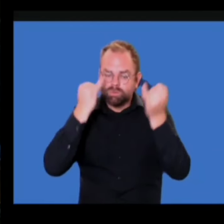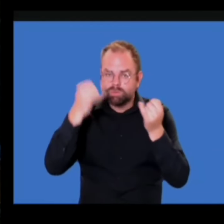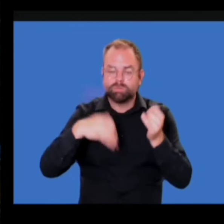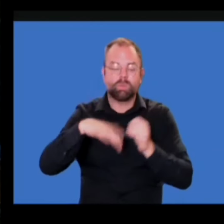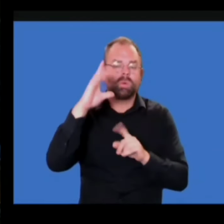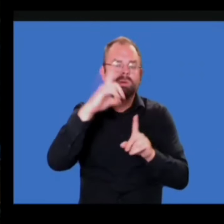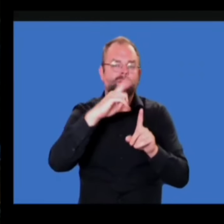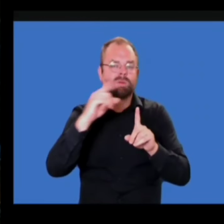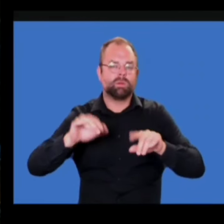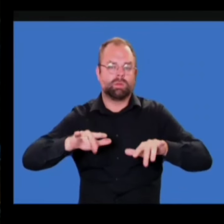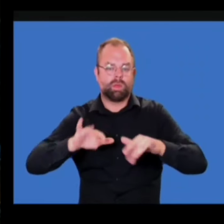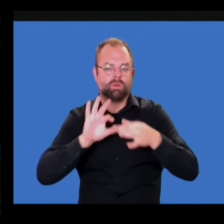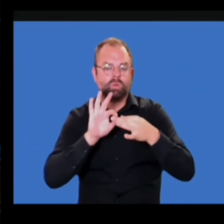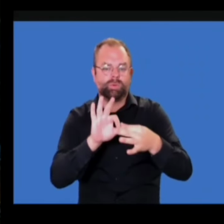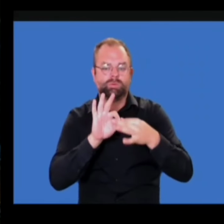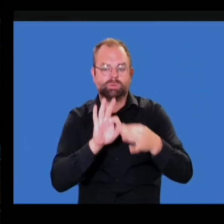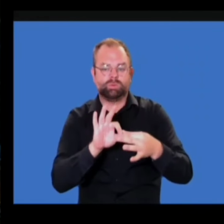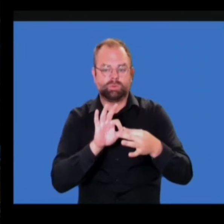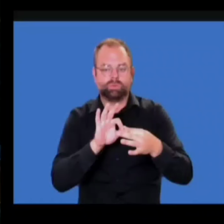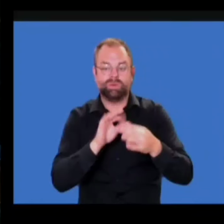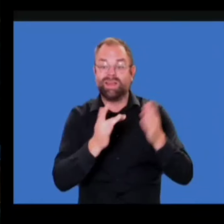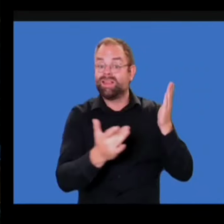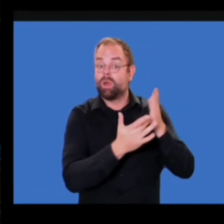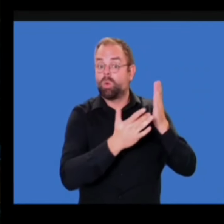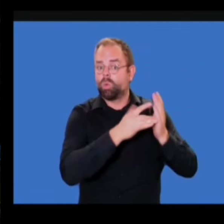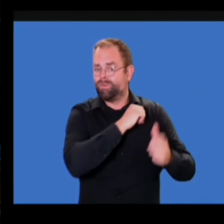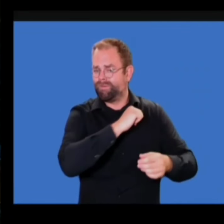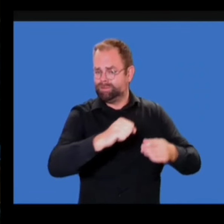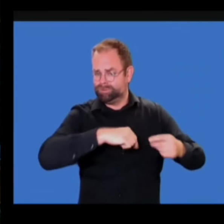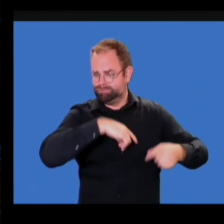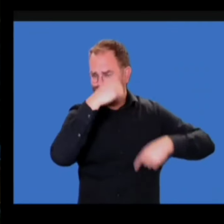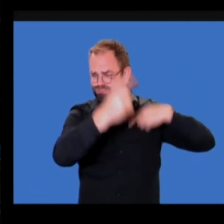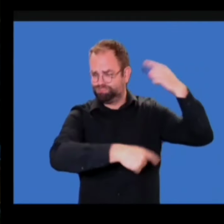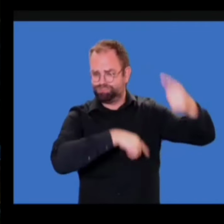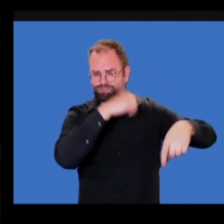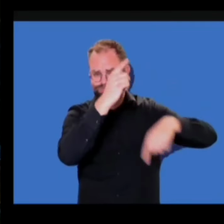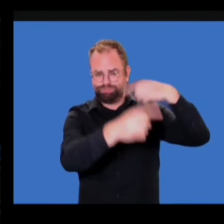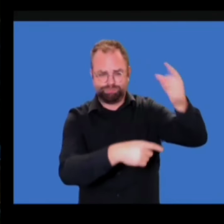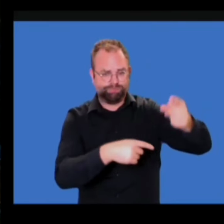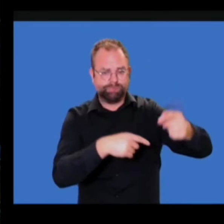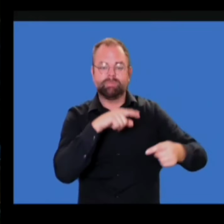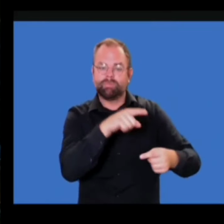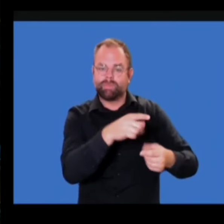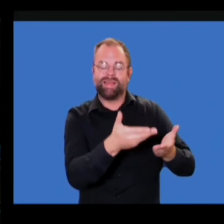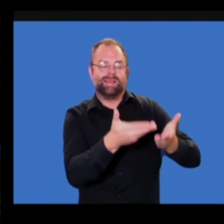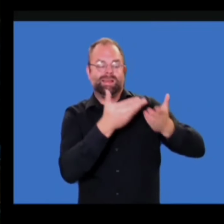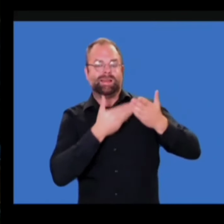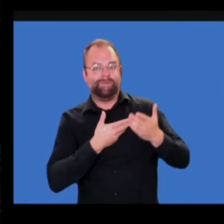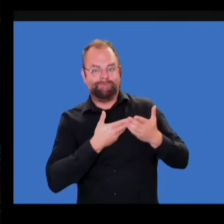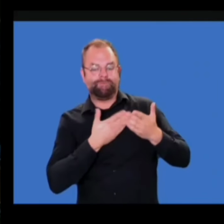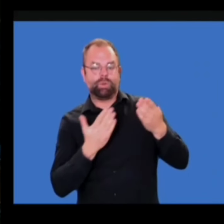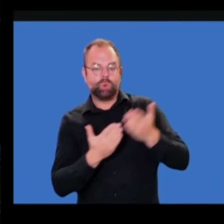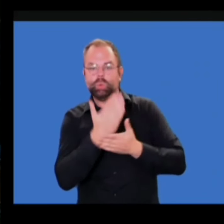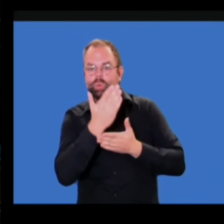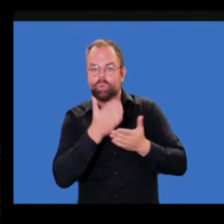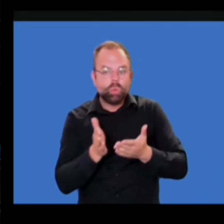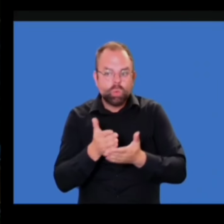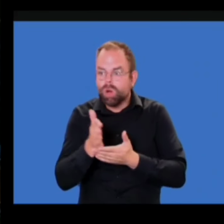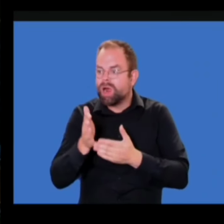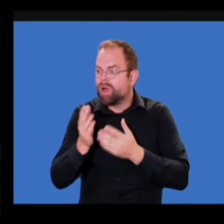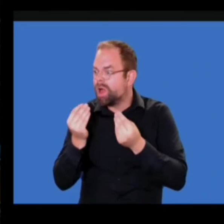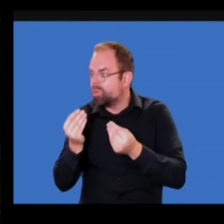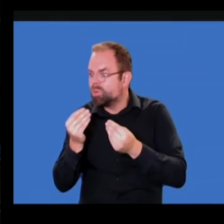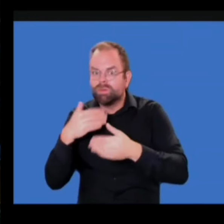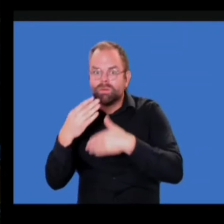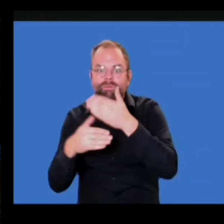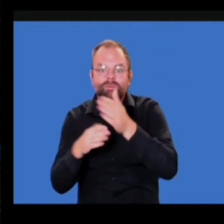fragile infrastructures. The digital divide must not become a new frontier of inequality.